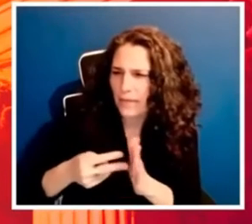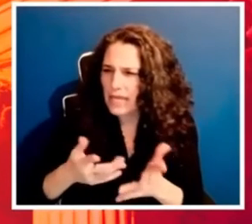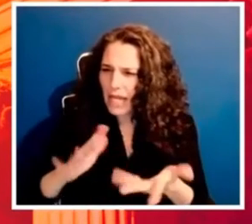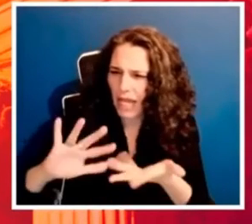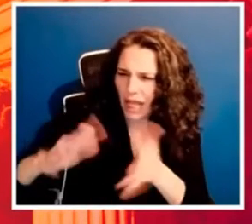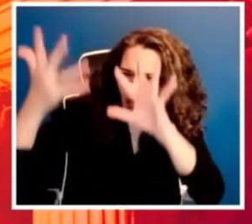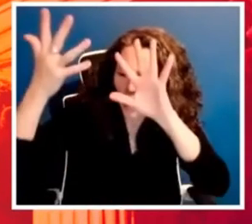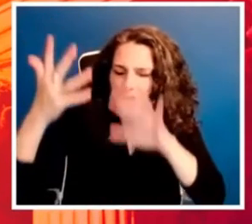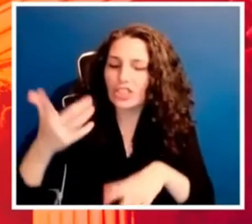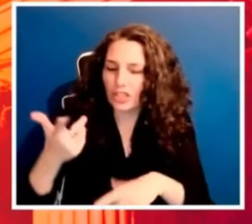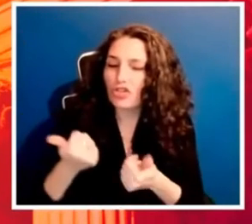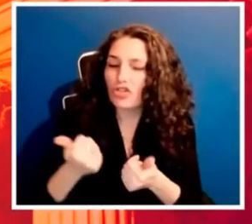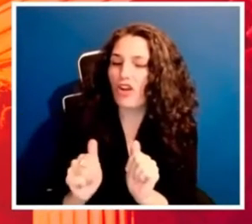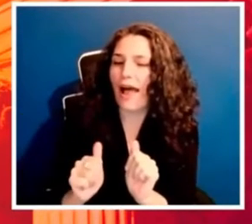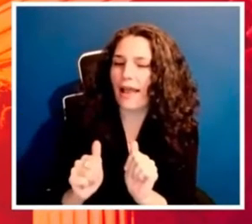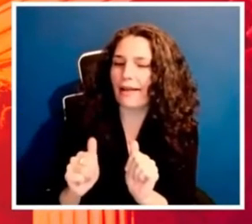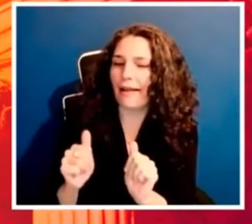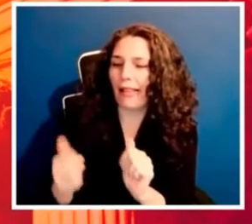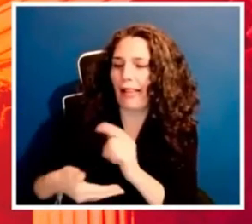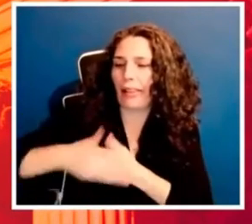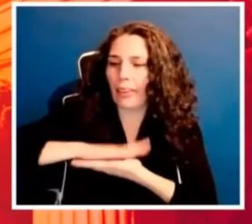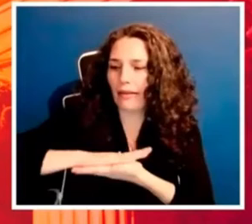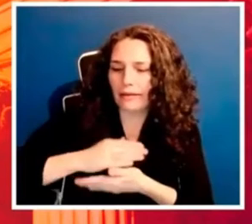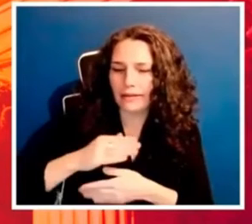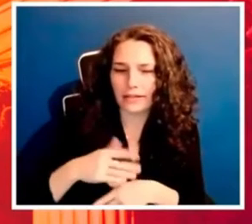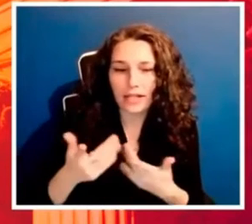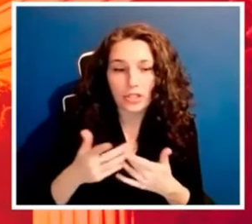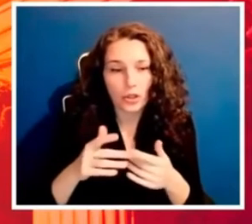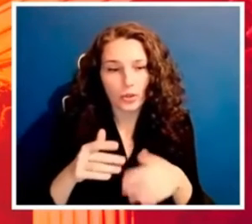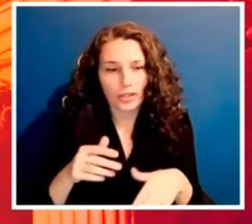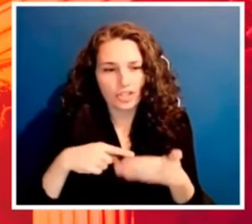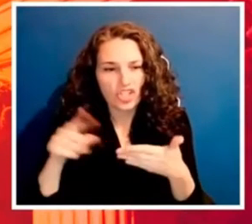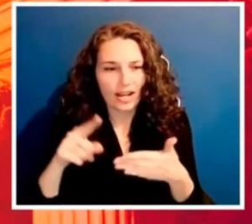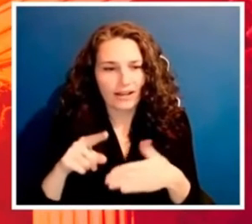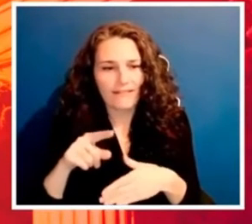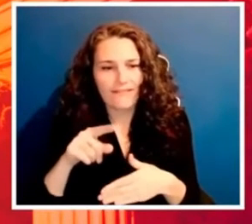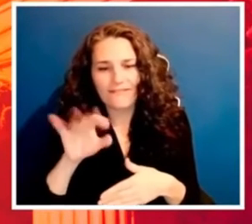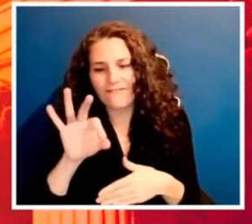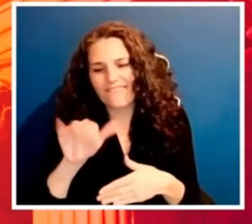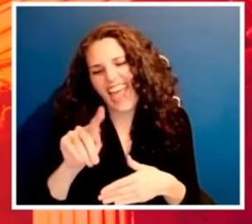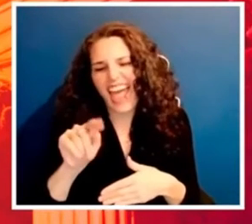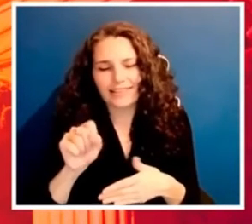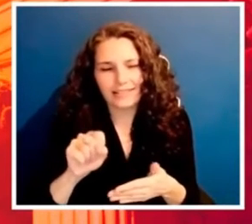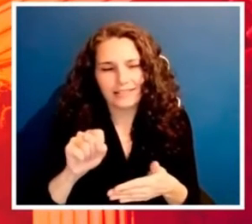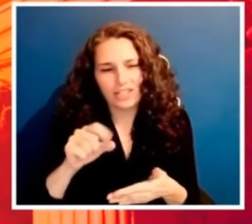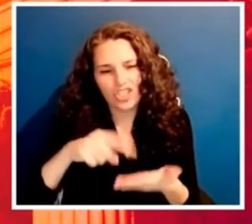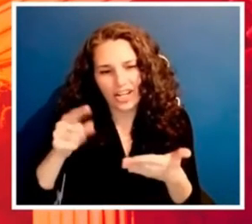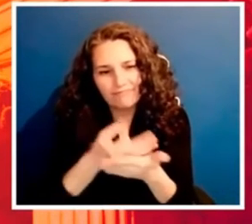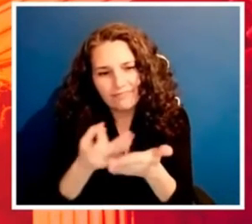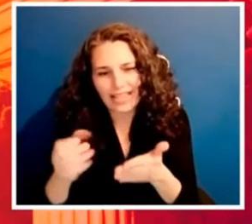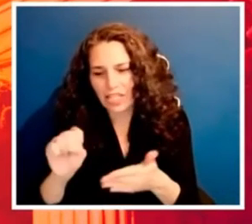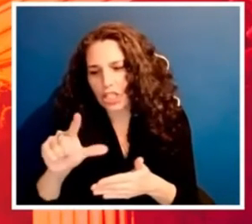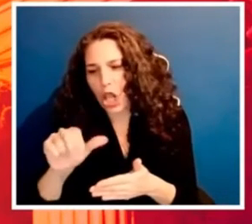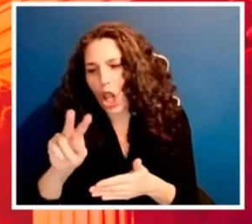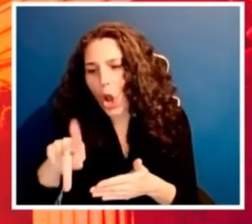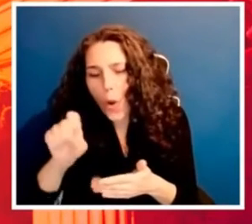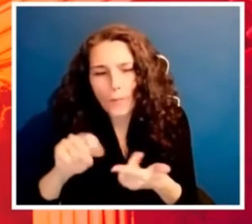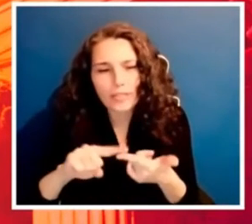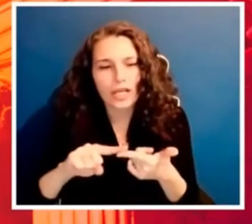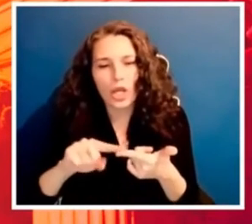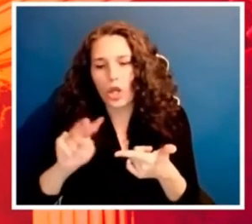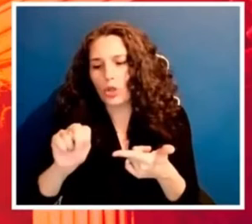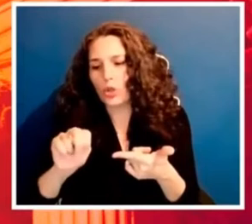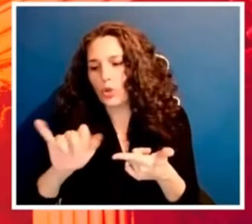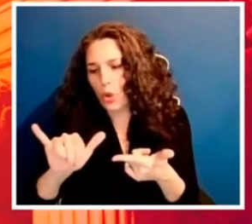use fact-checking sites like PolitiFact and Snopes and check well-respected news outlets like the New York Times or the Washington